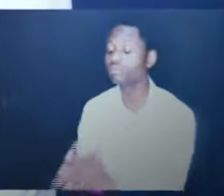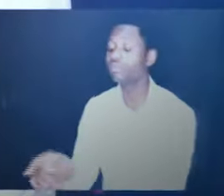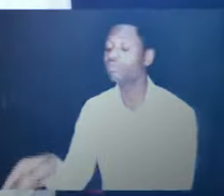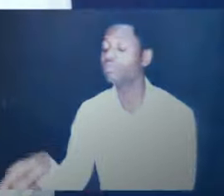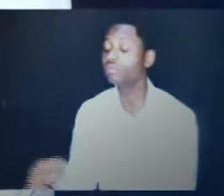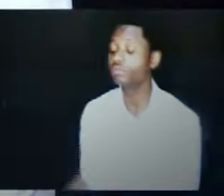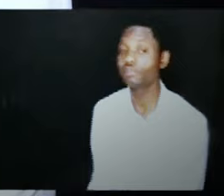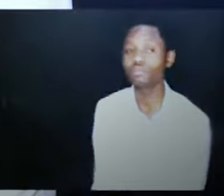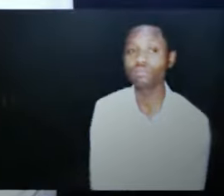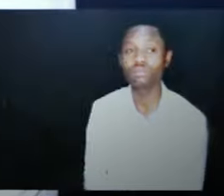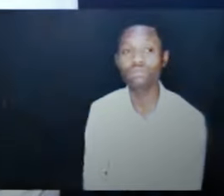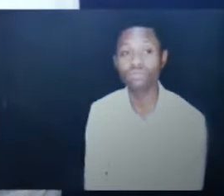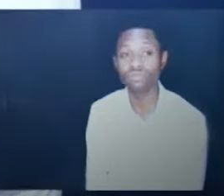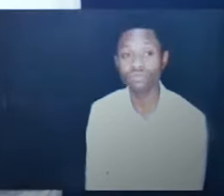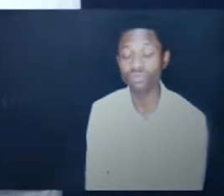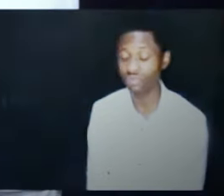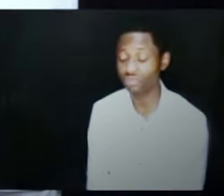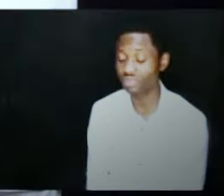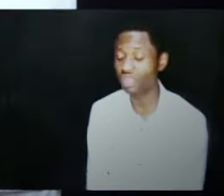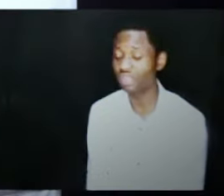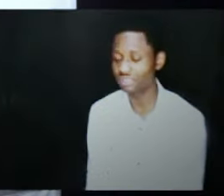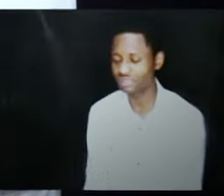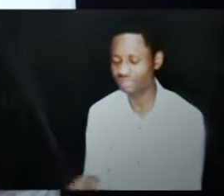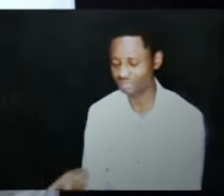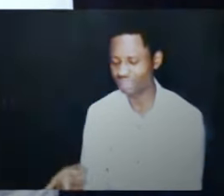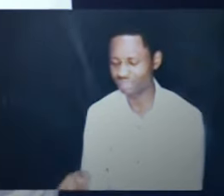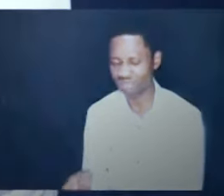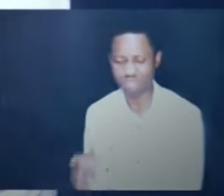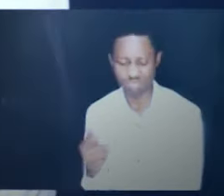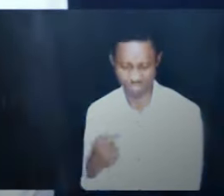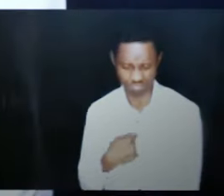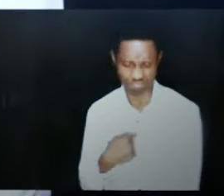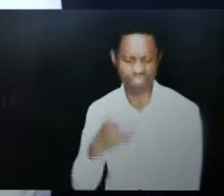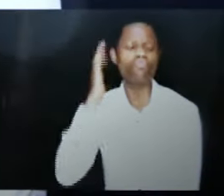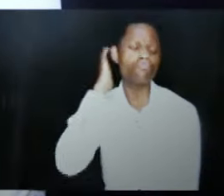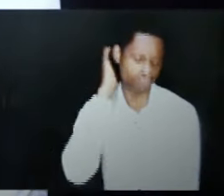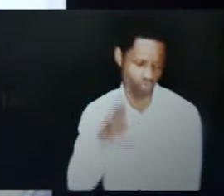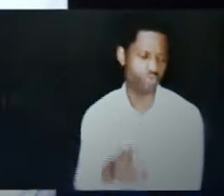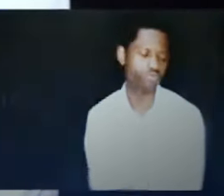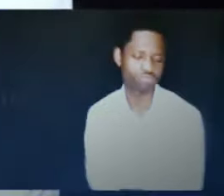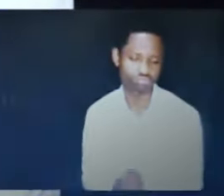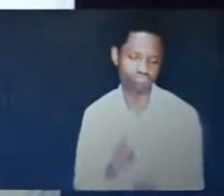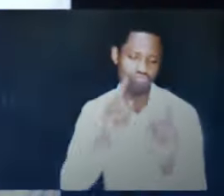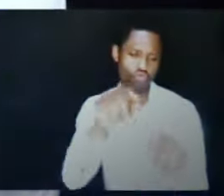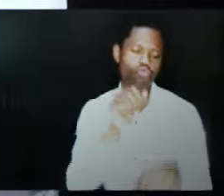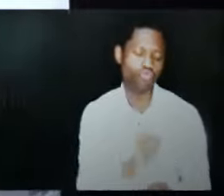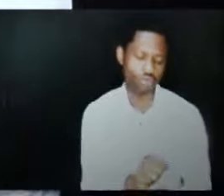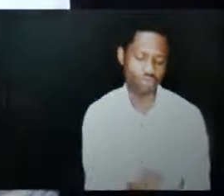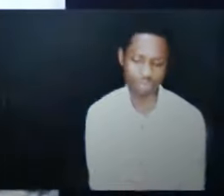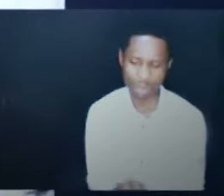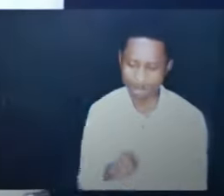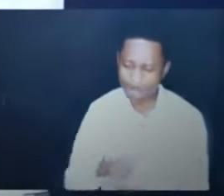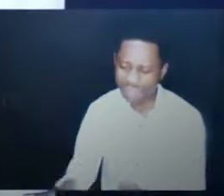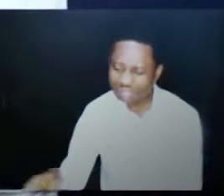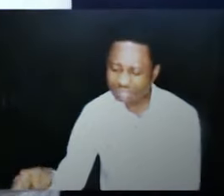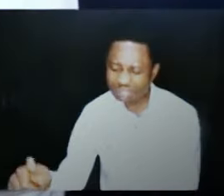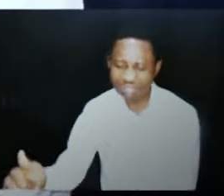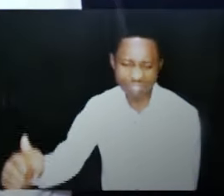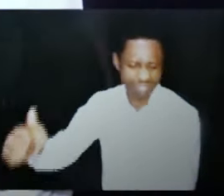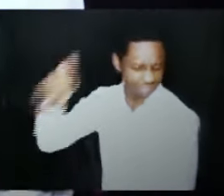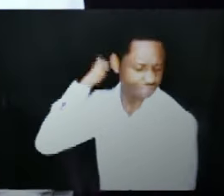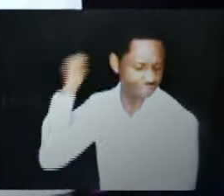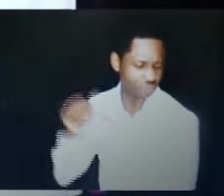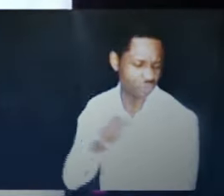answered, I will, sir. But he did not go. Yes, to us was saying,